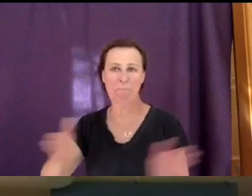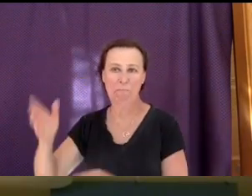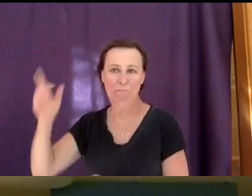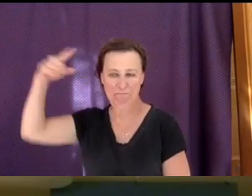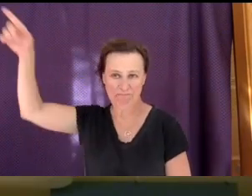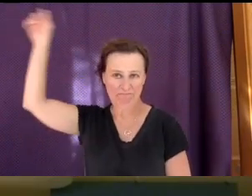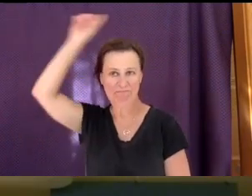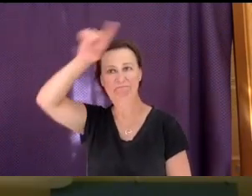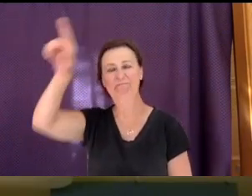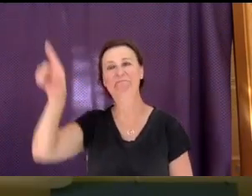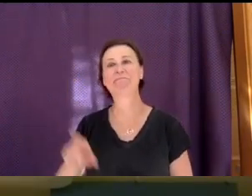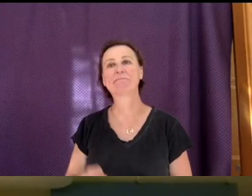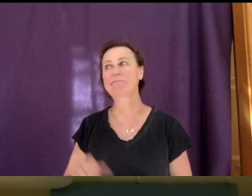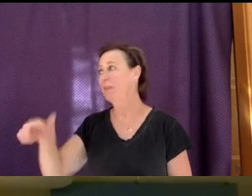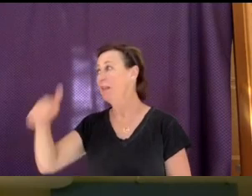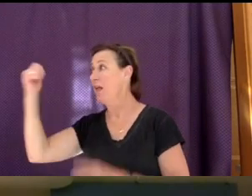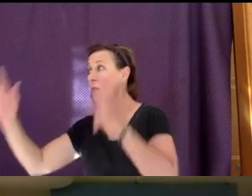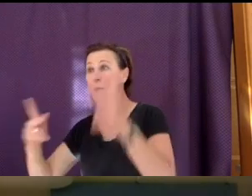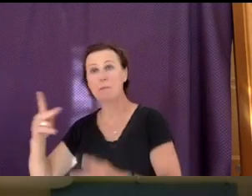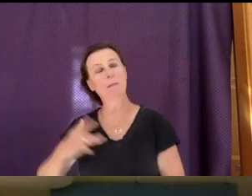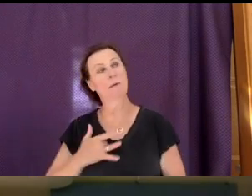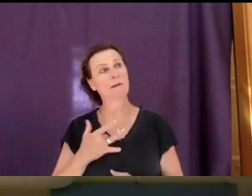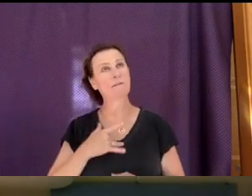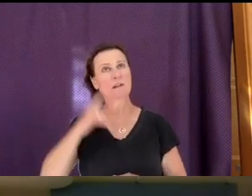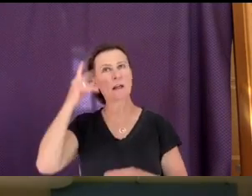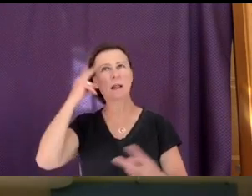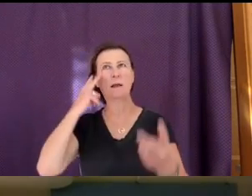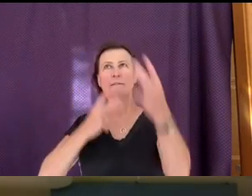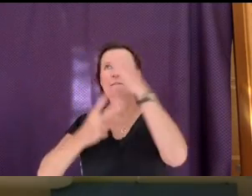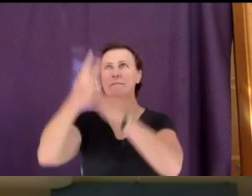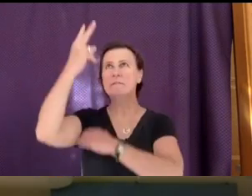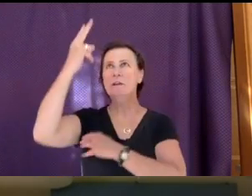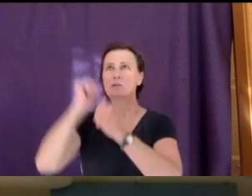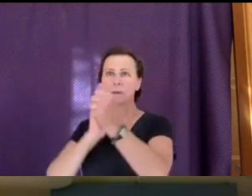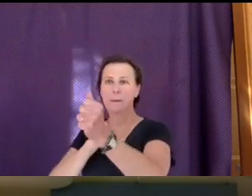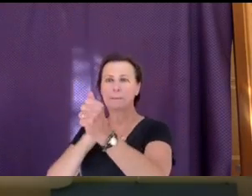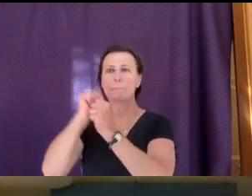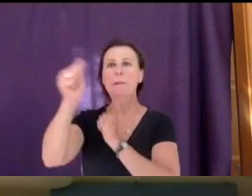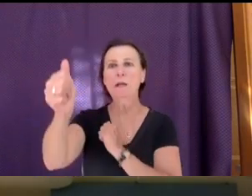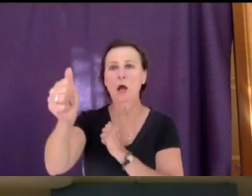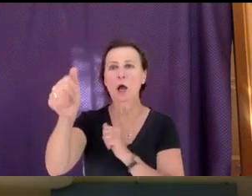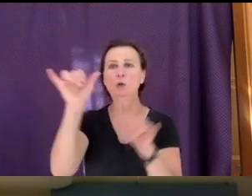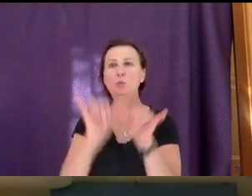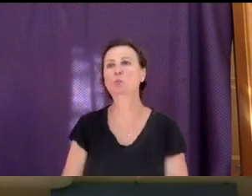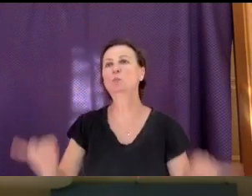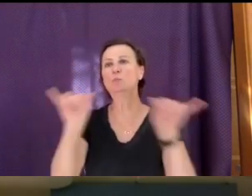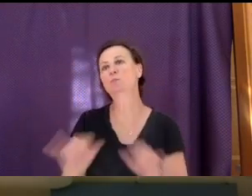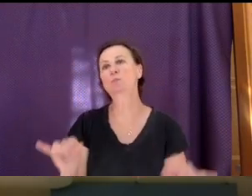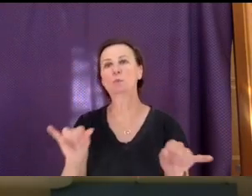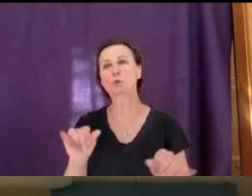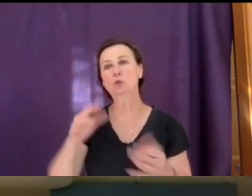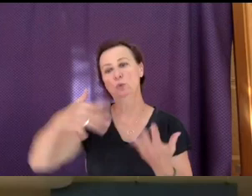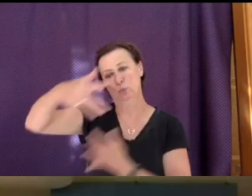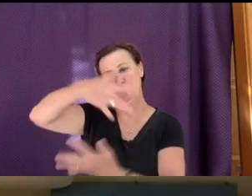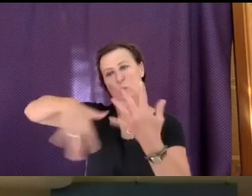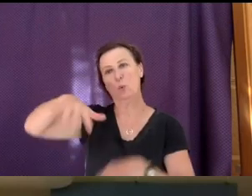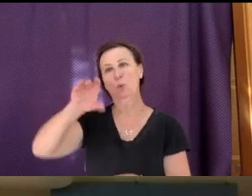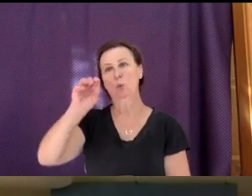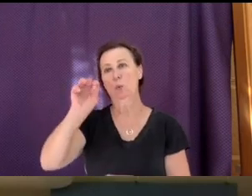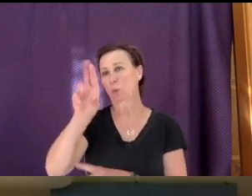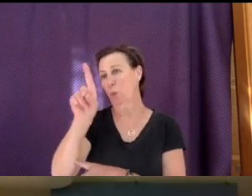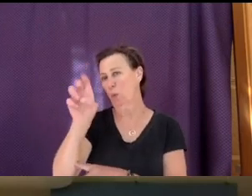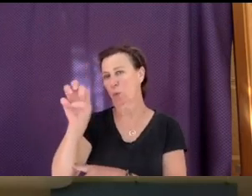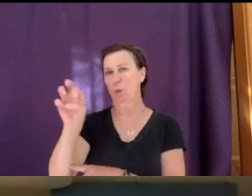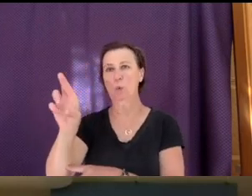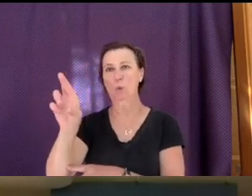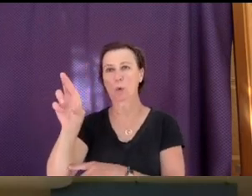Others feel our vision expanded beyond the dramas of the conventional social order, exalted